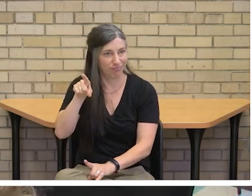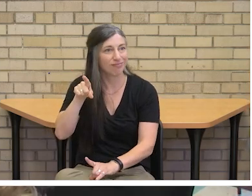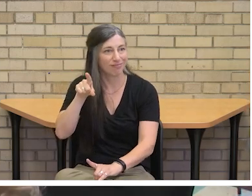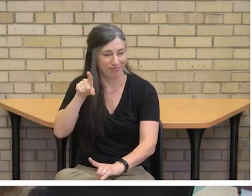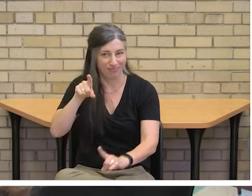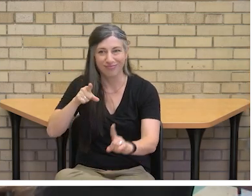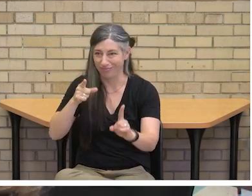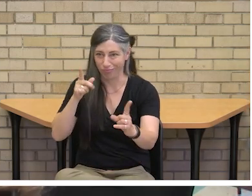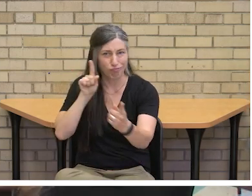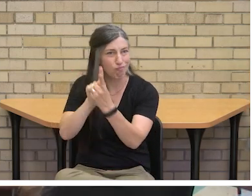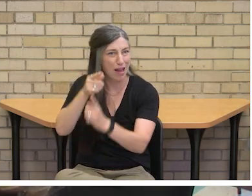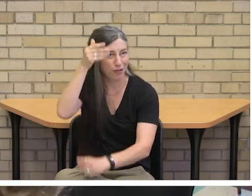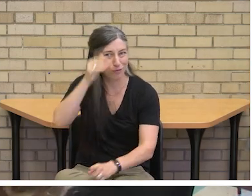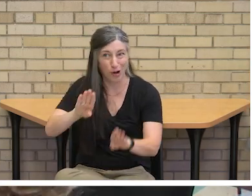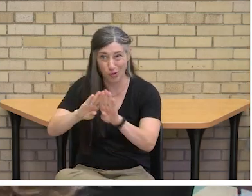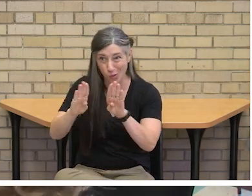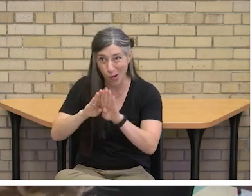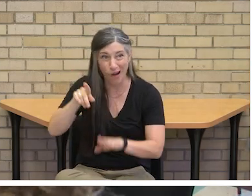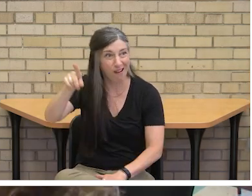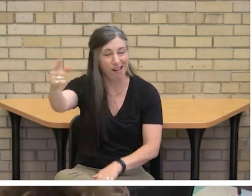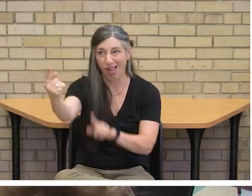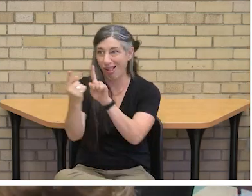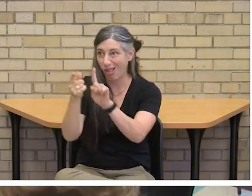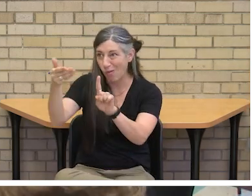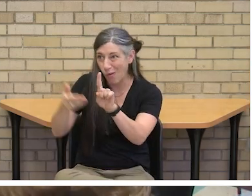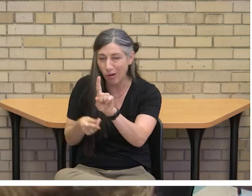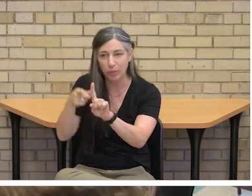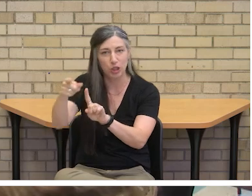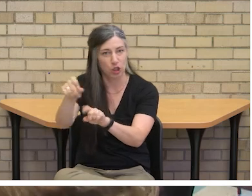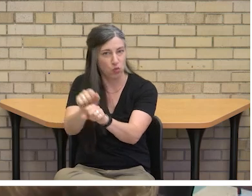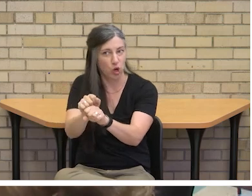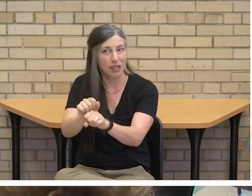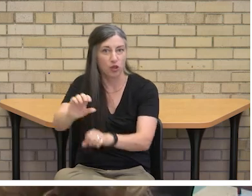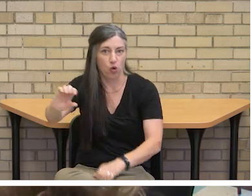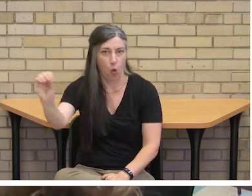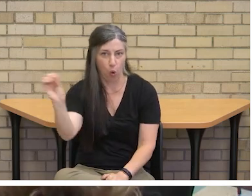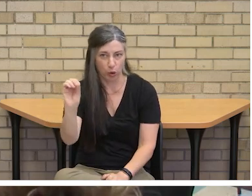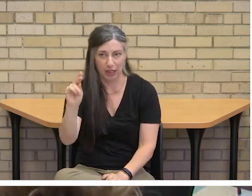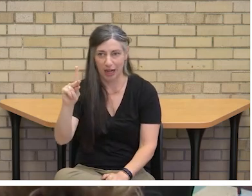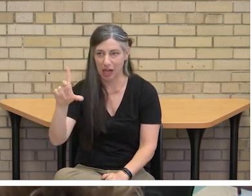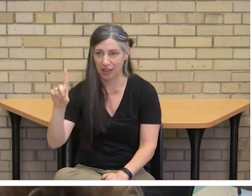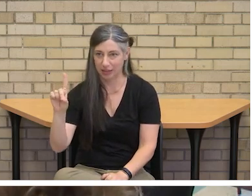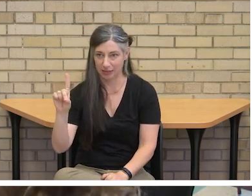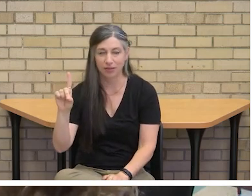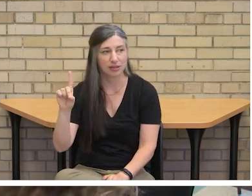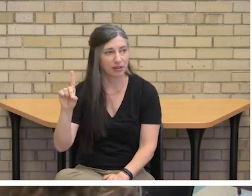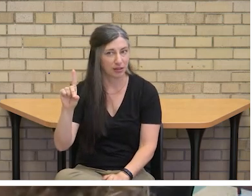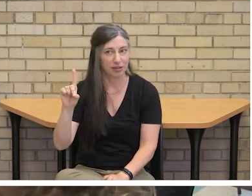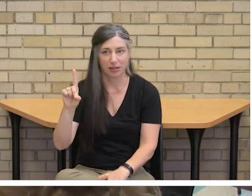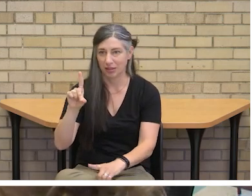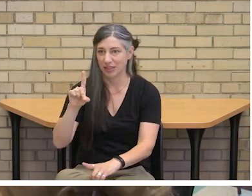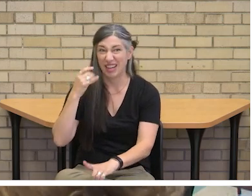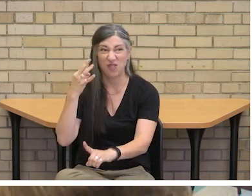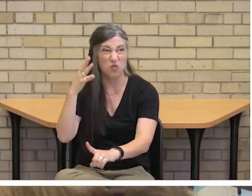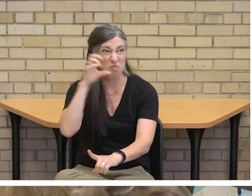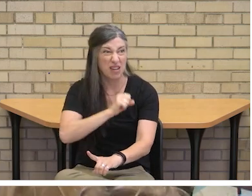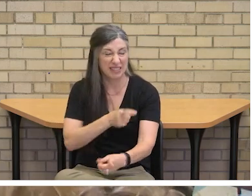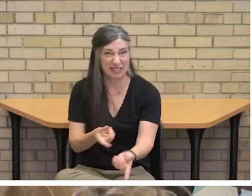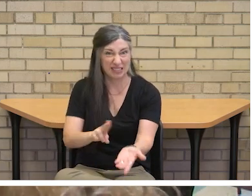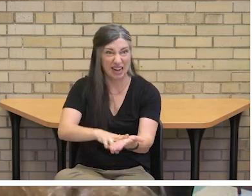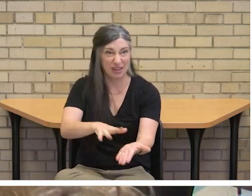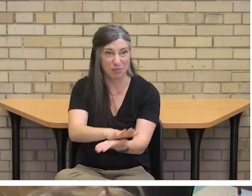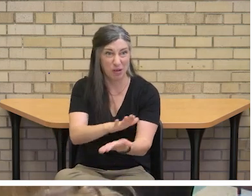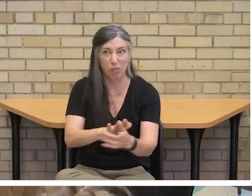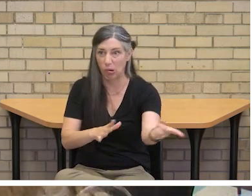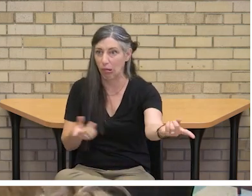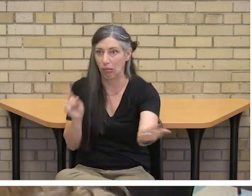coordinator for Oakland. She will hopefully be getting people who might have missed the sign-in sheet to